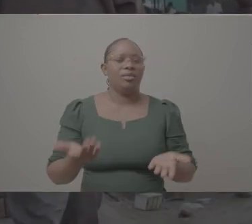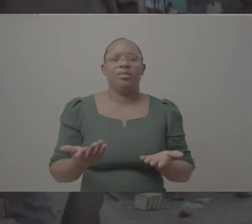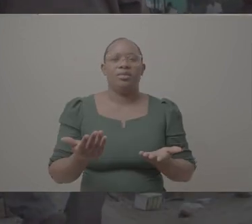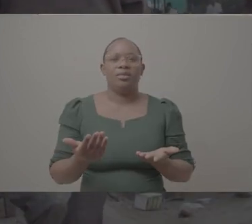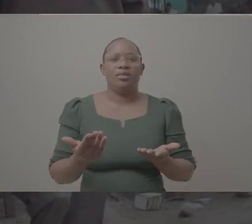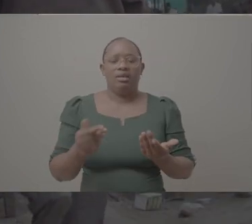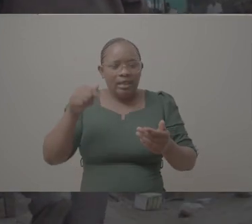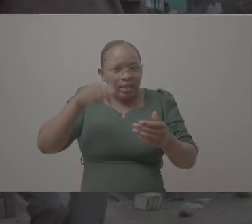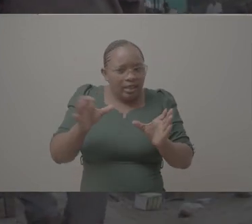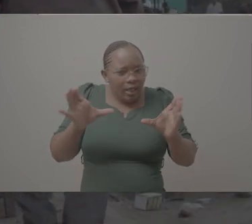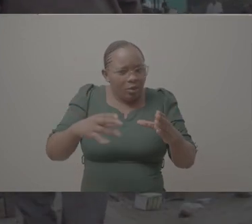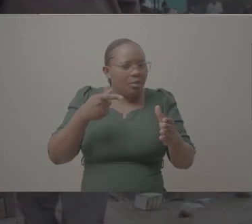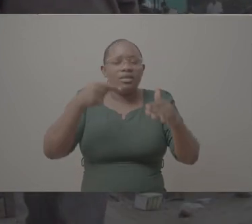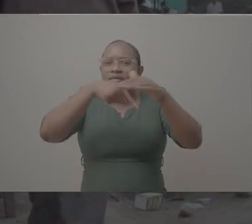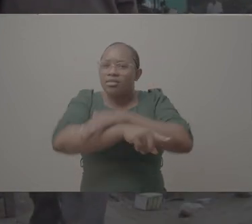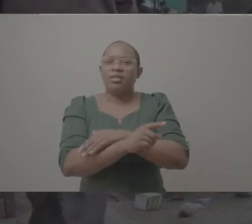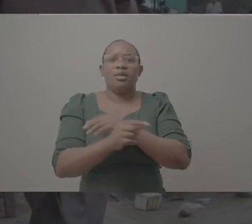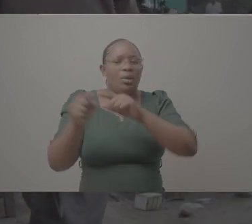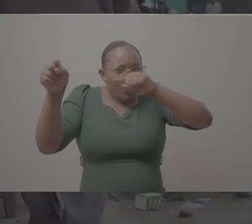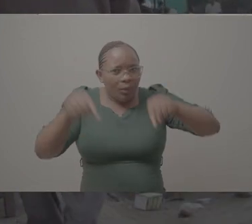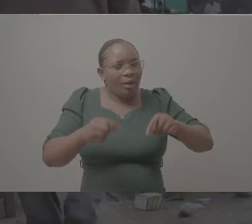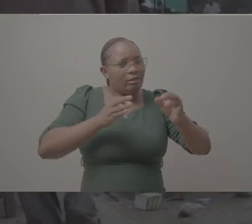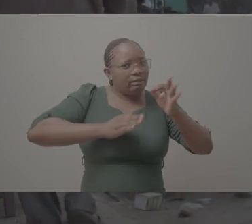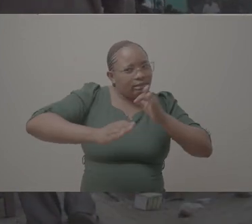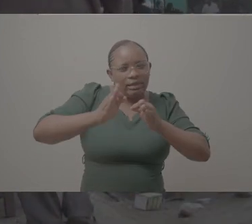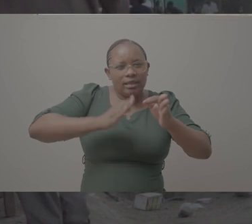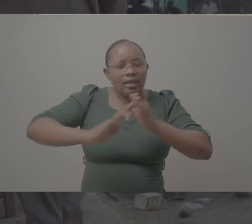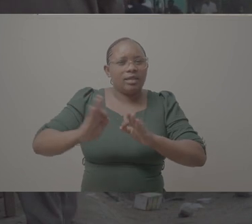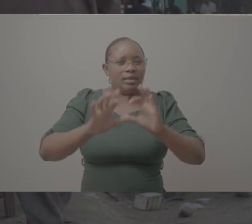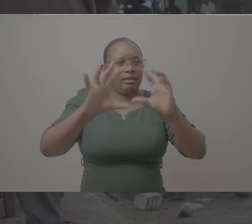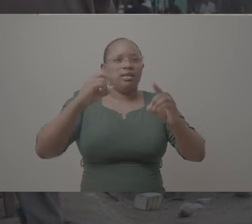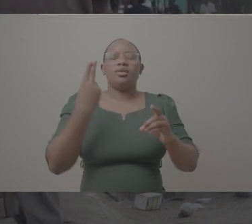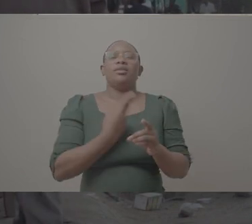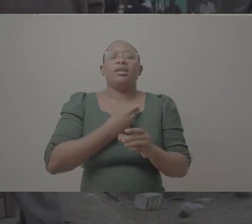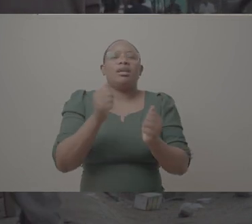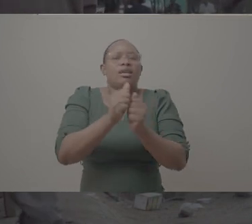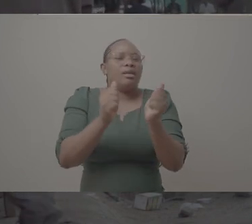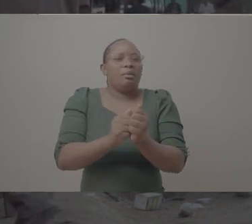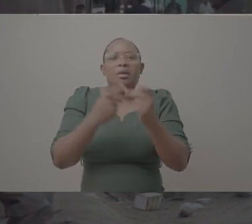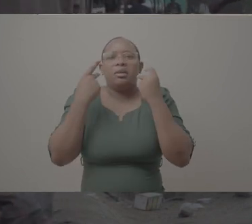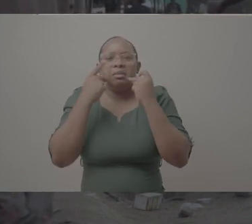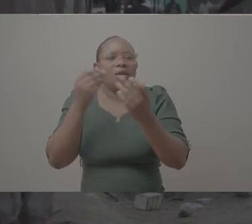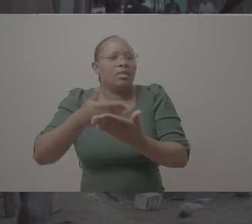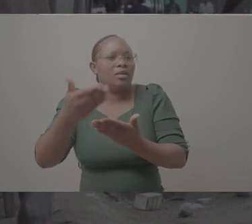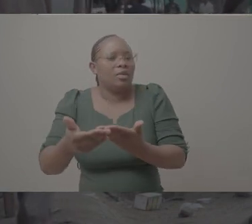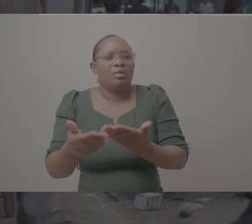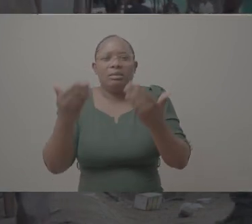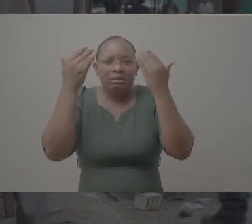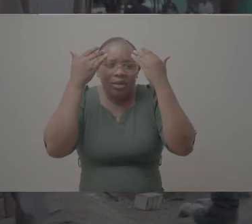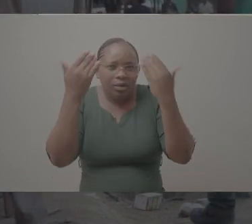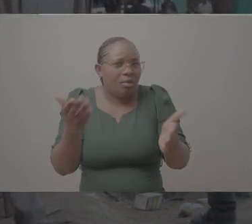in the community, in the ward, in sections, try to educate us about how